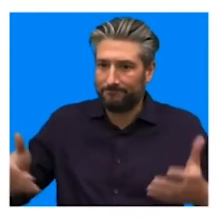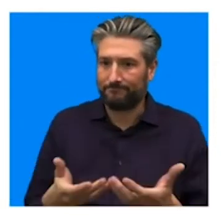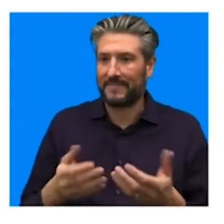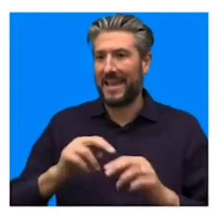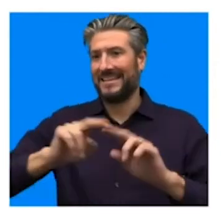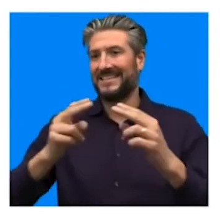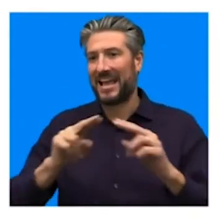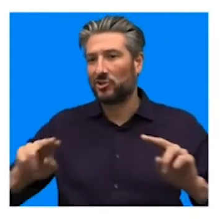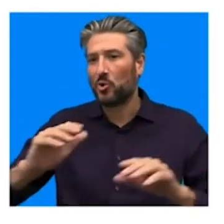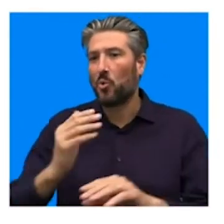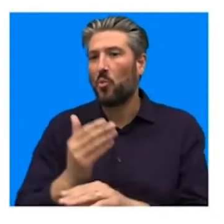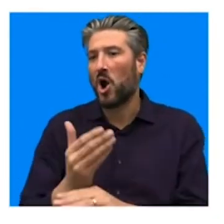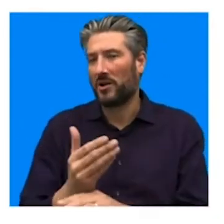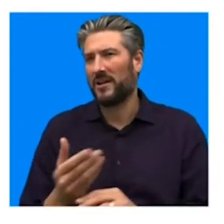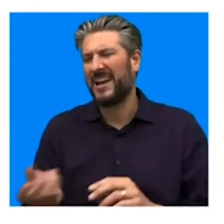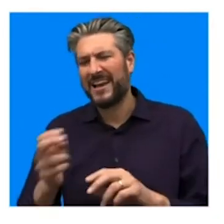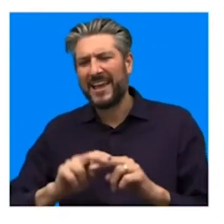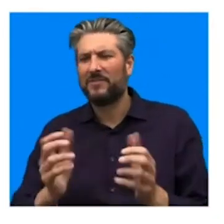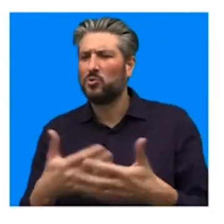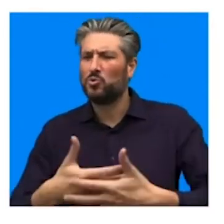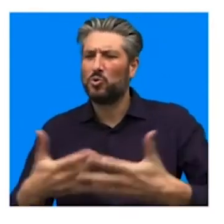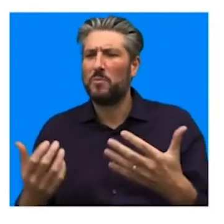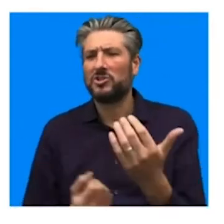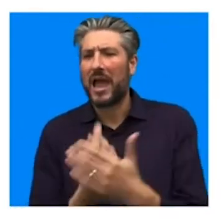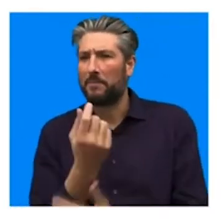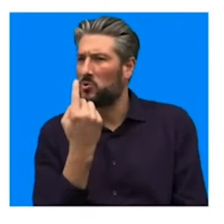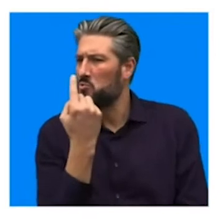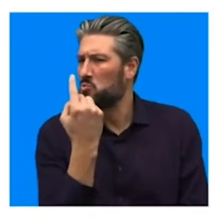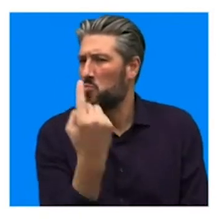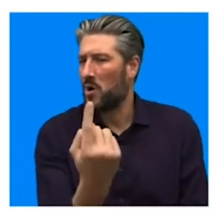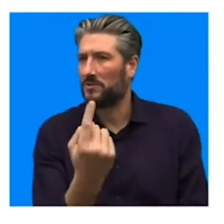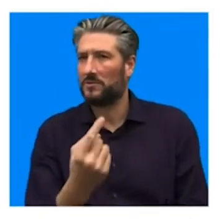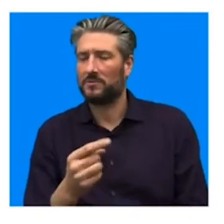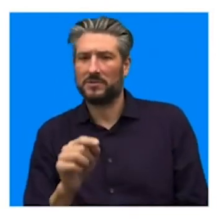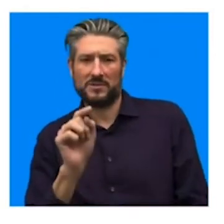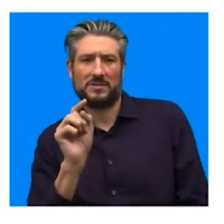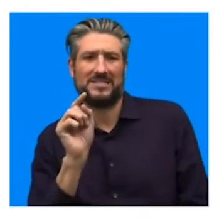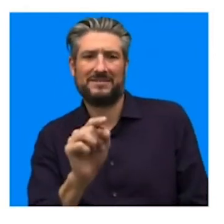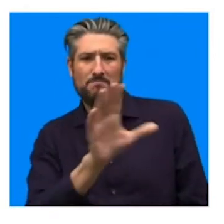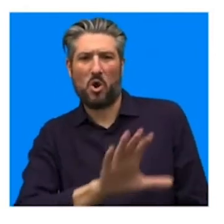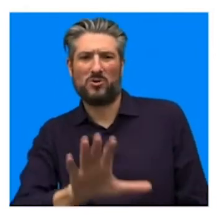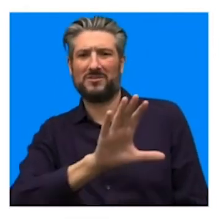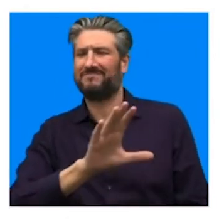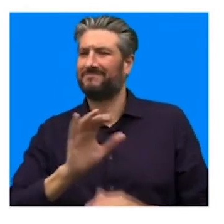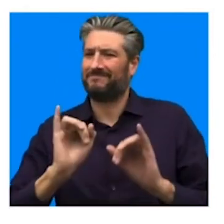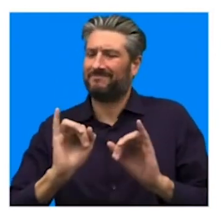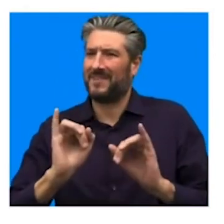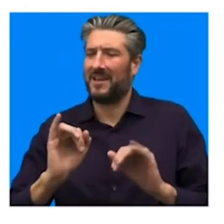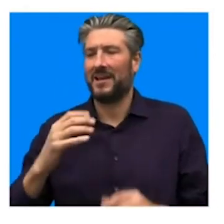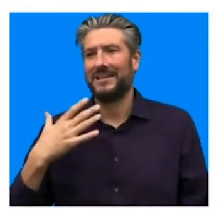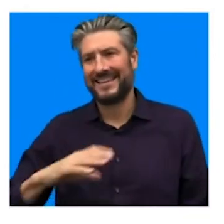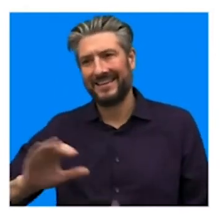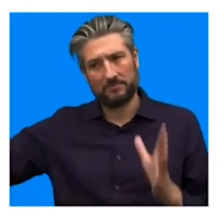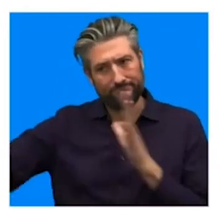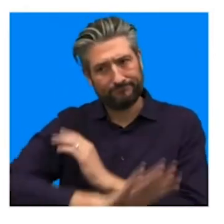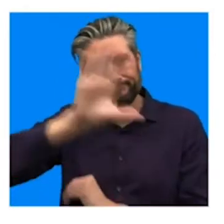in one spot, it becomes sort of a monoculture of accessibility. And that's the worst thing in the world that we can have, because the needs of someone in